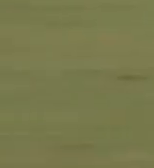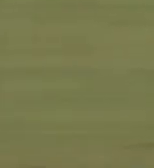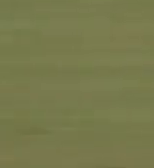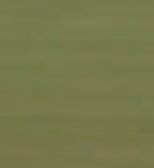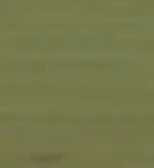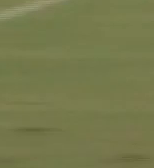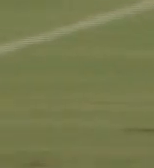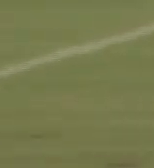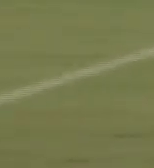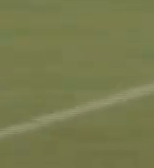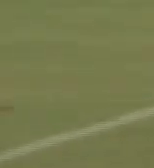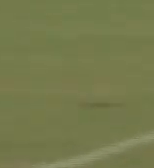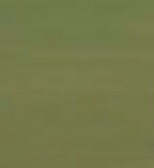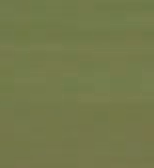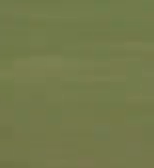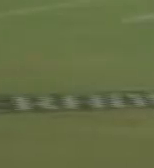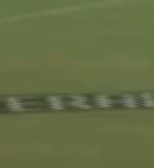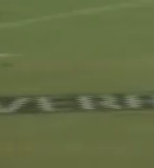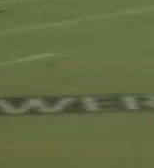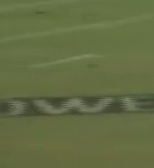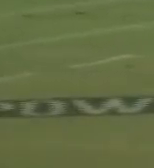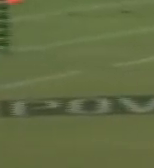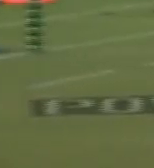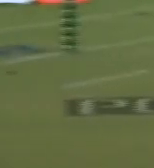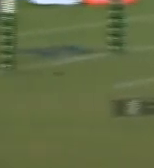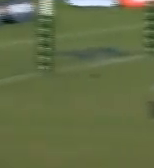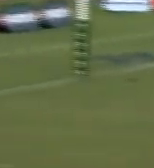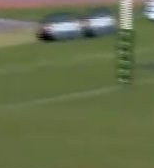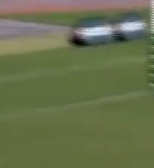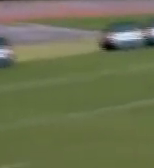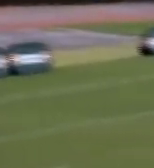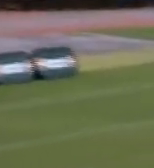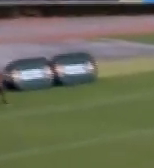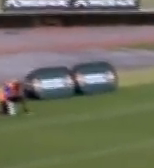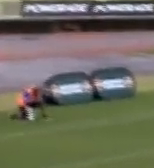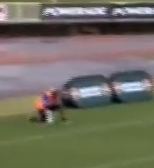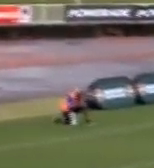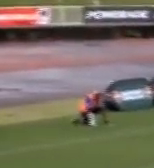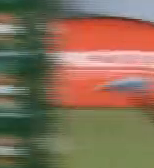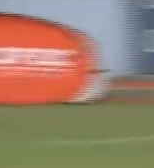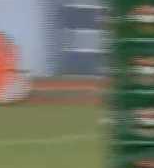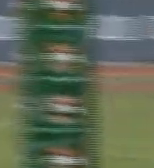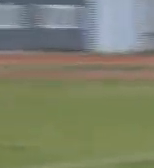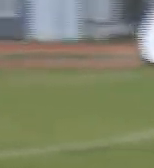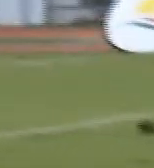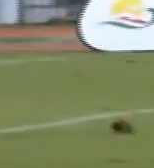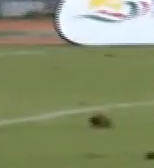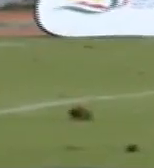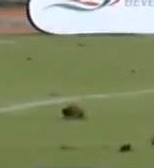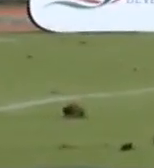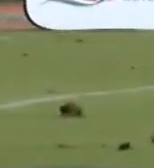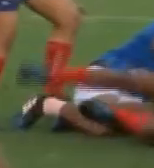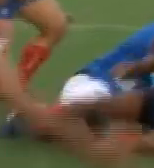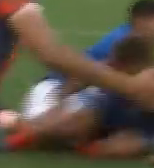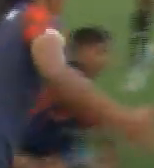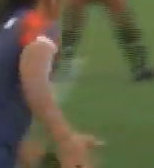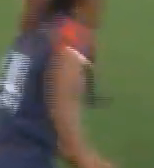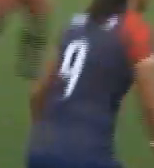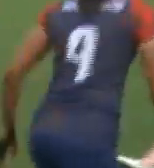side. And running away is Chosibiningu Suibalu. Will she have the pace to outrun all of them? Still Chosibiningu